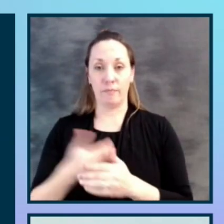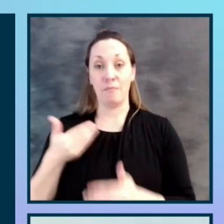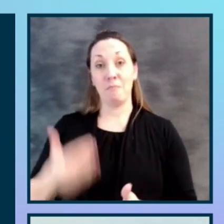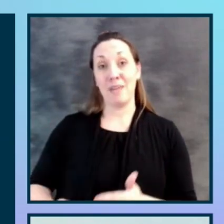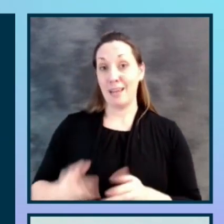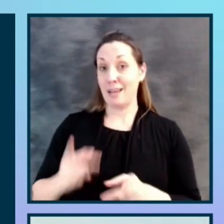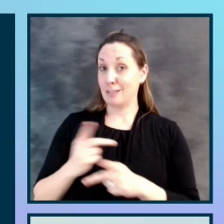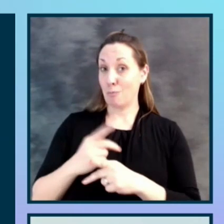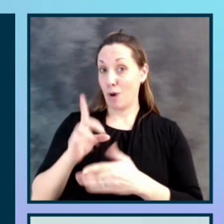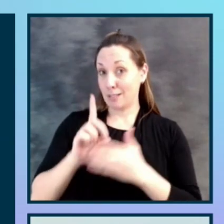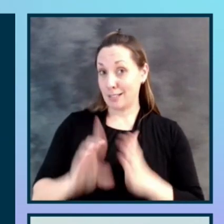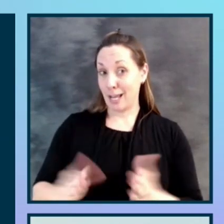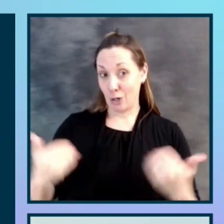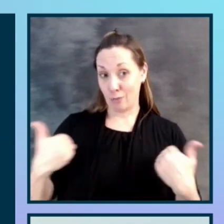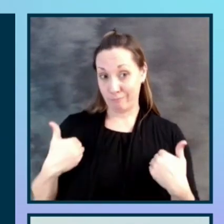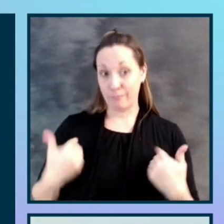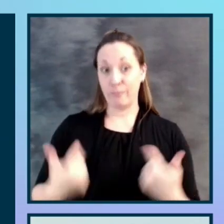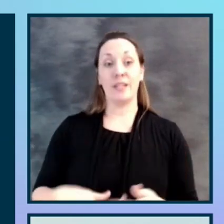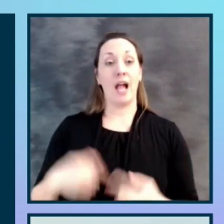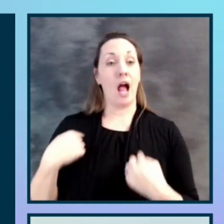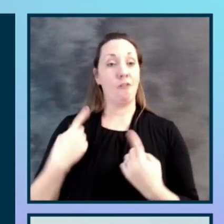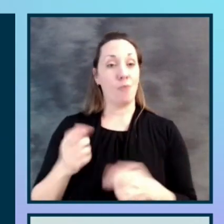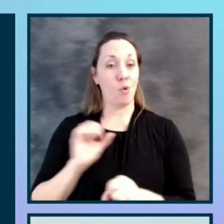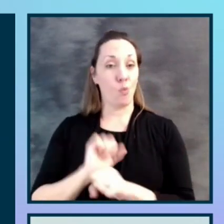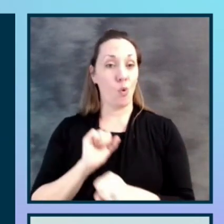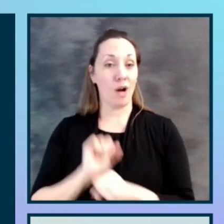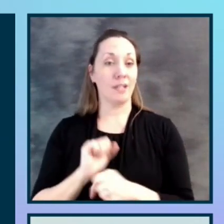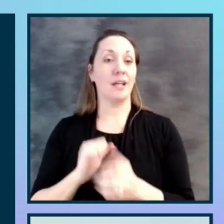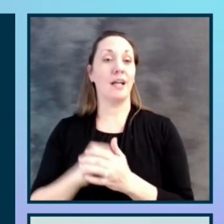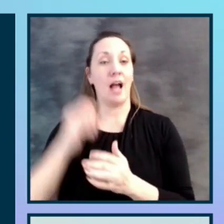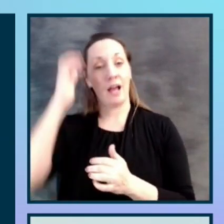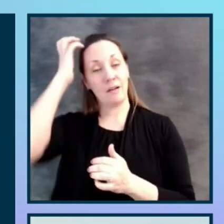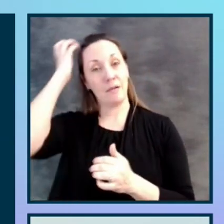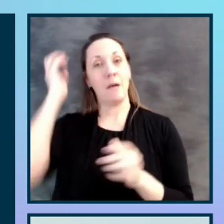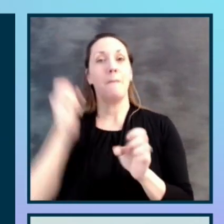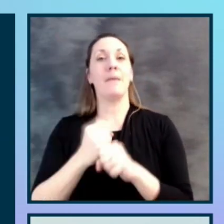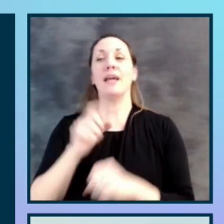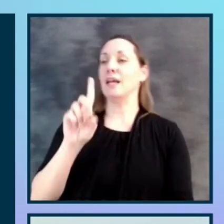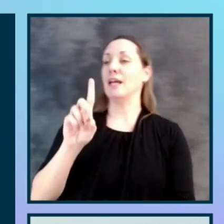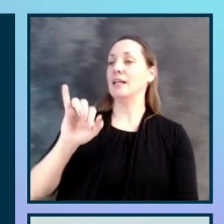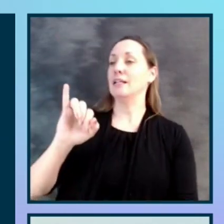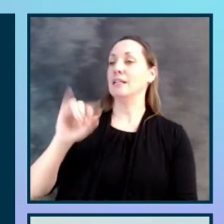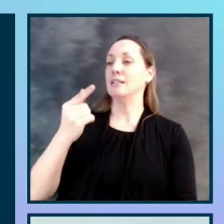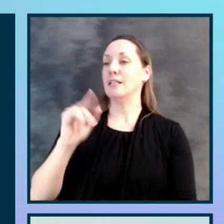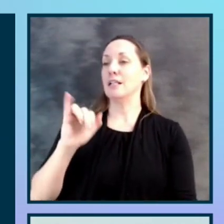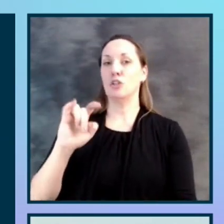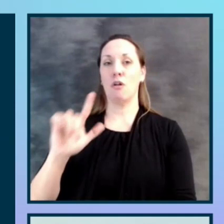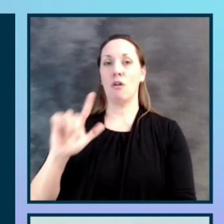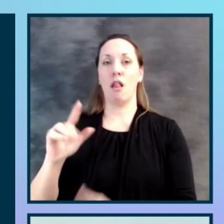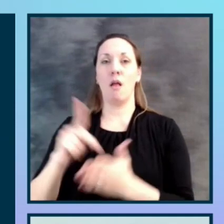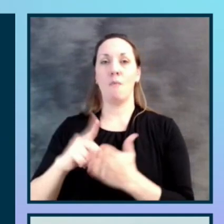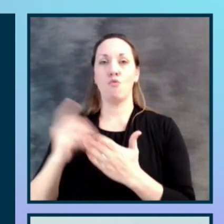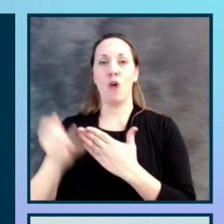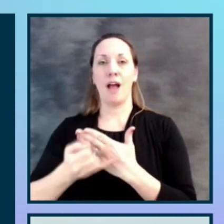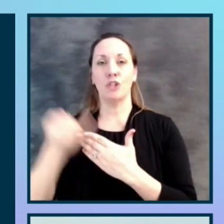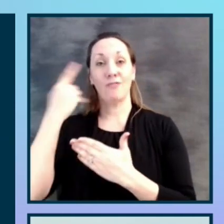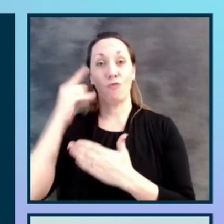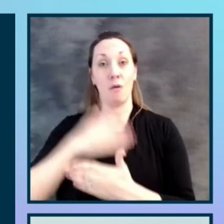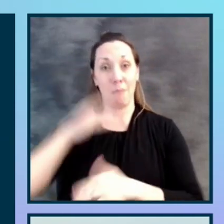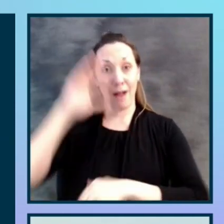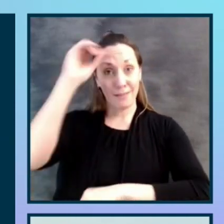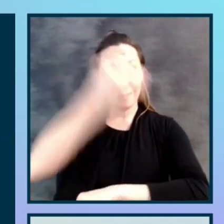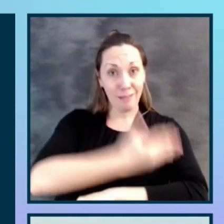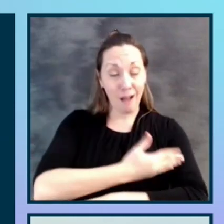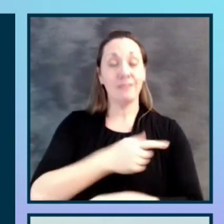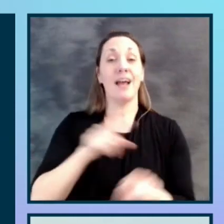Meta, I've been working on making digital products accessible for my son and for everyone else. And I started this by building